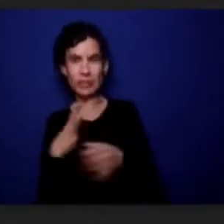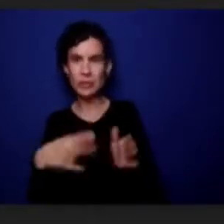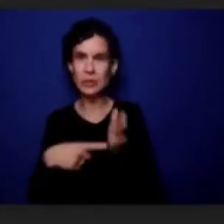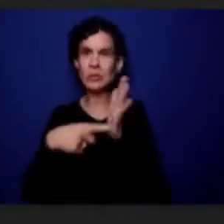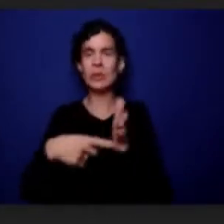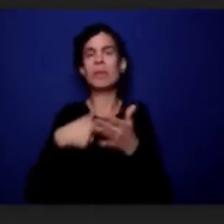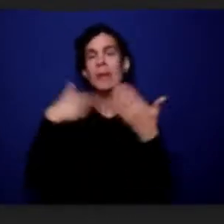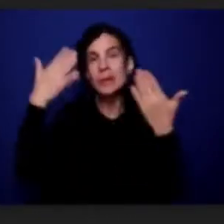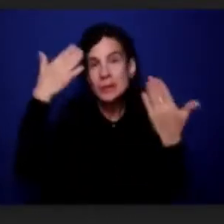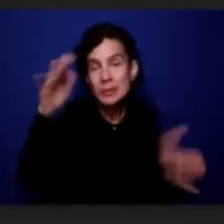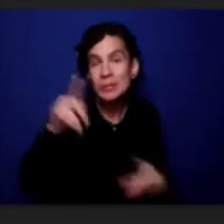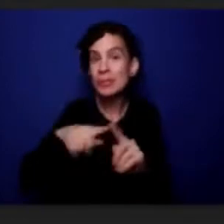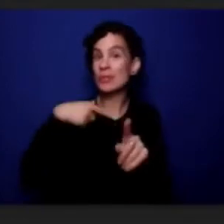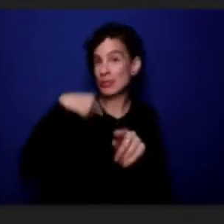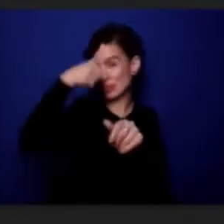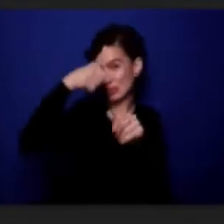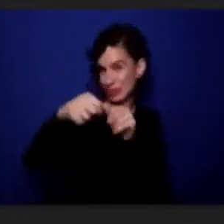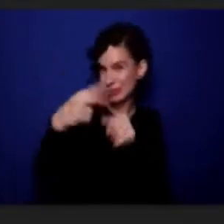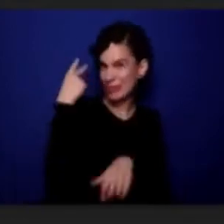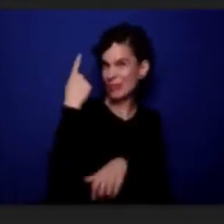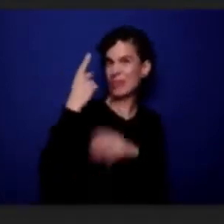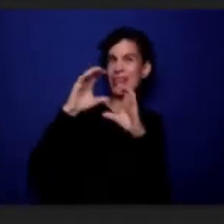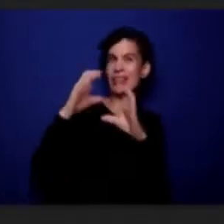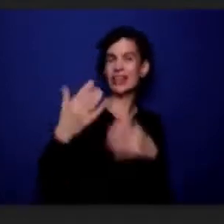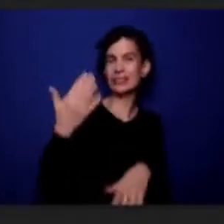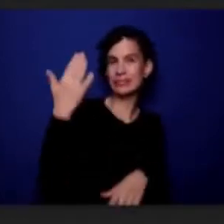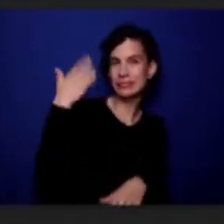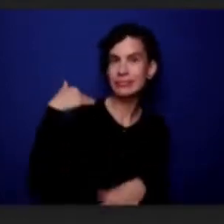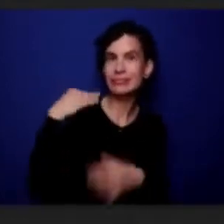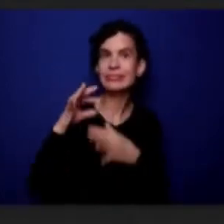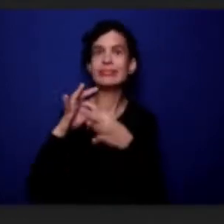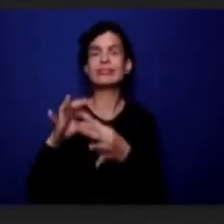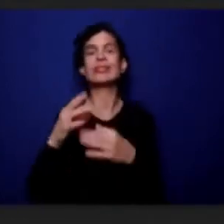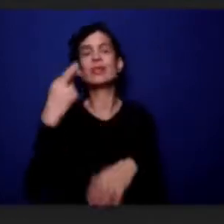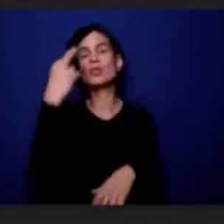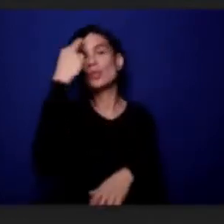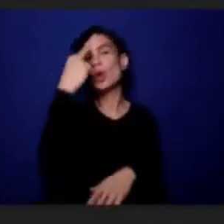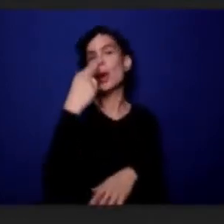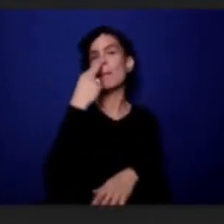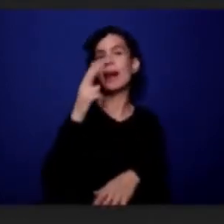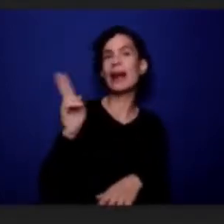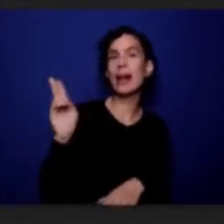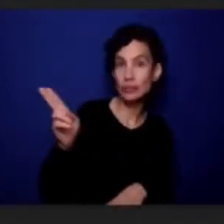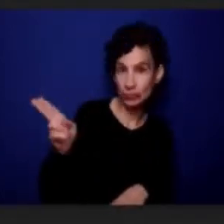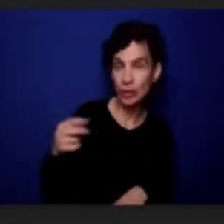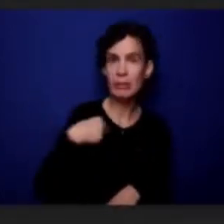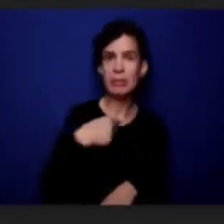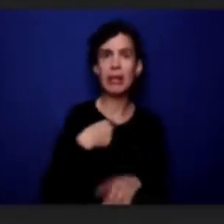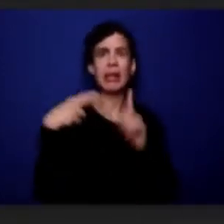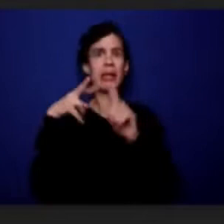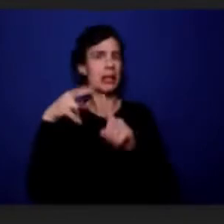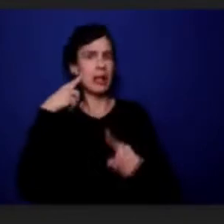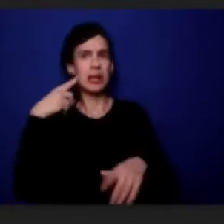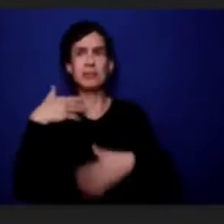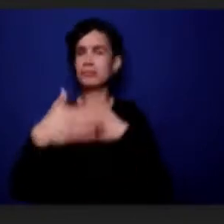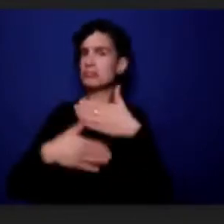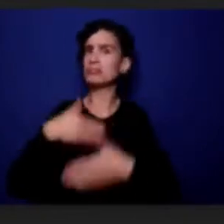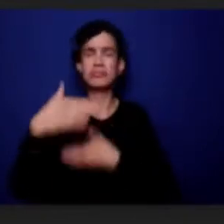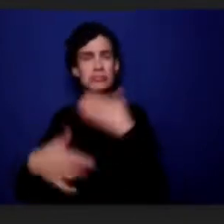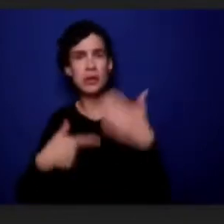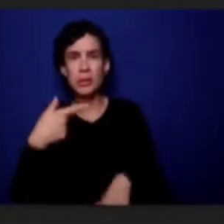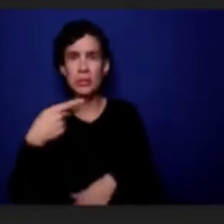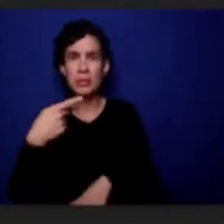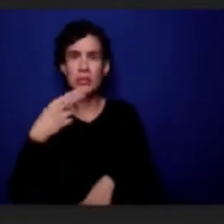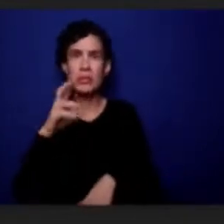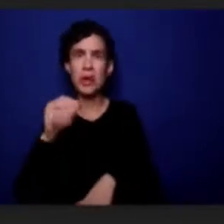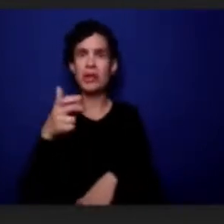this. You can't get rid of it. And it really, I think, speaks to, I don't know, I remember being in sort of this class